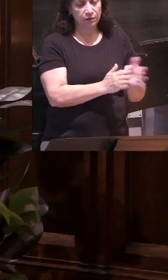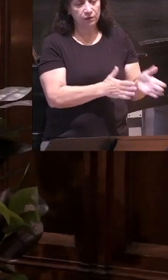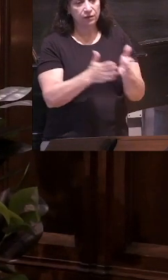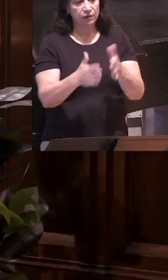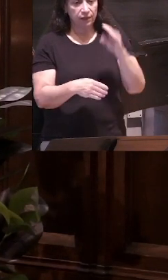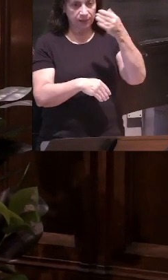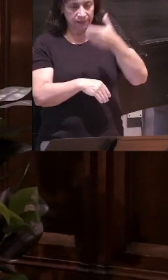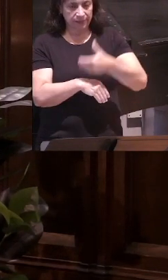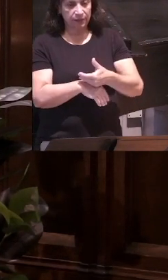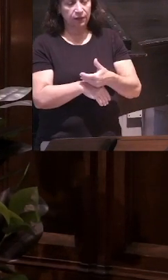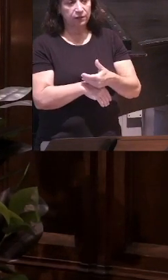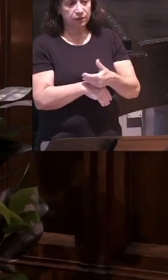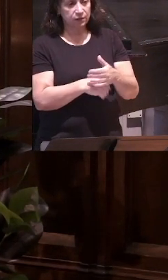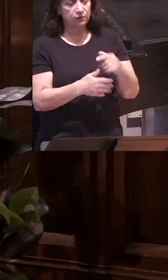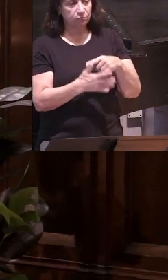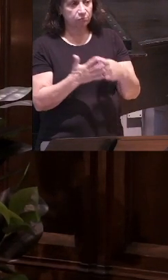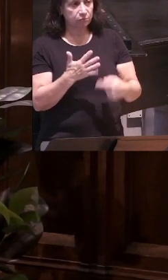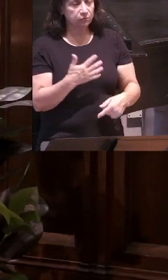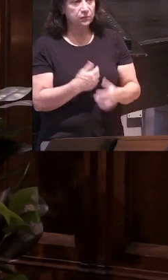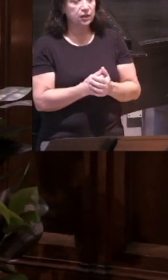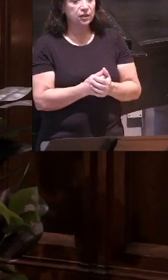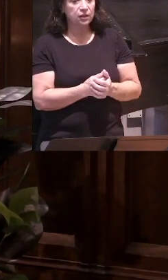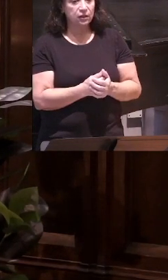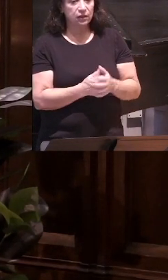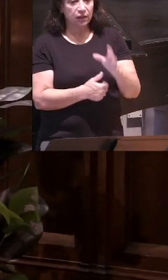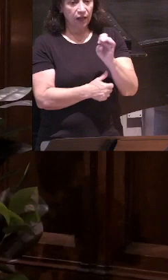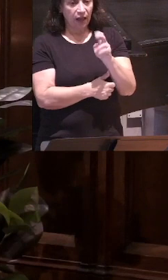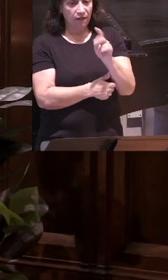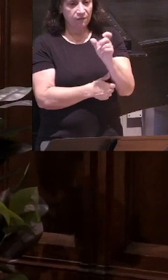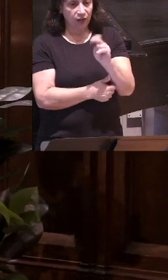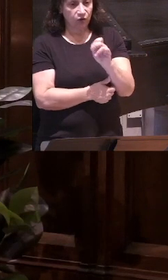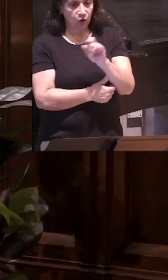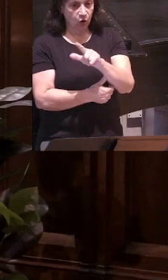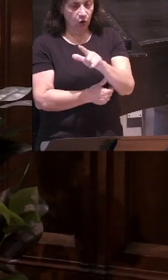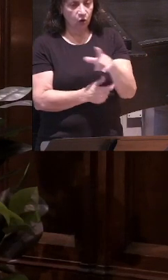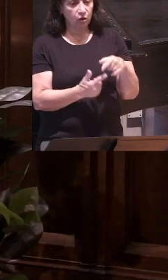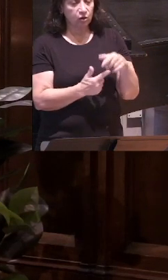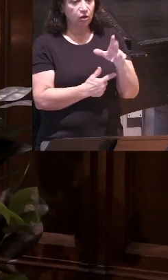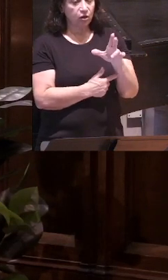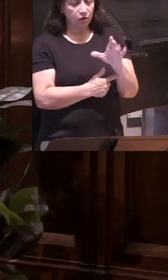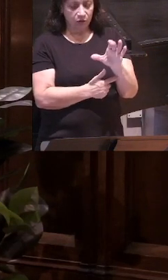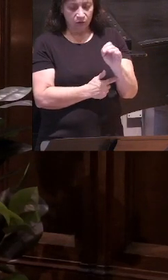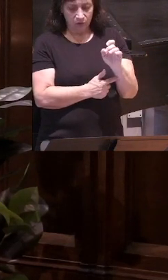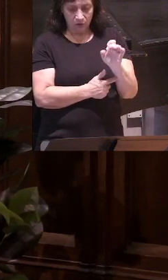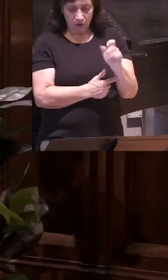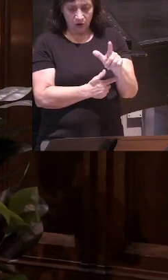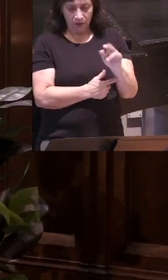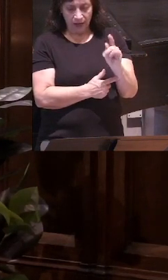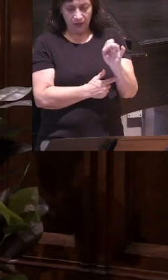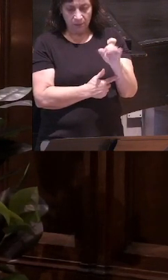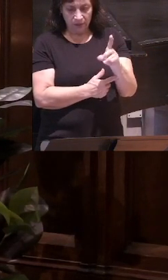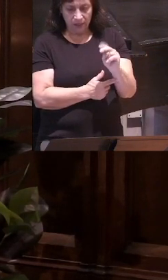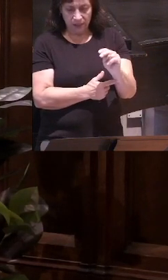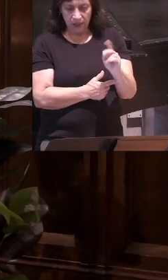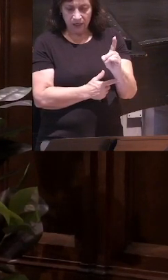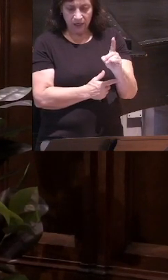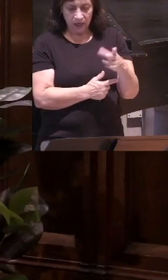his sons, Evan Earl, Cal Edmund, and Jonathan